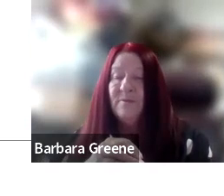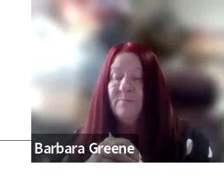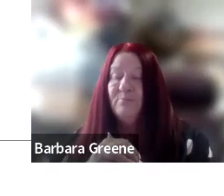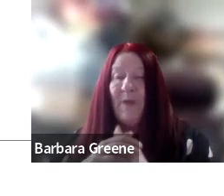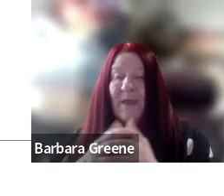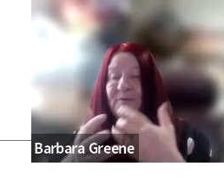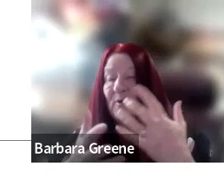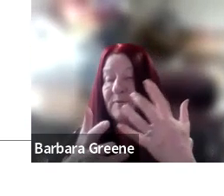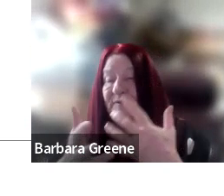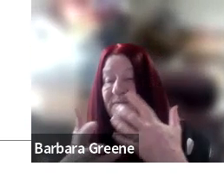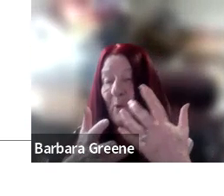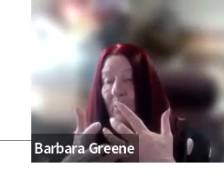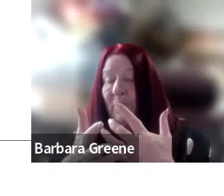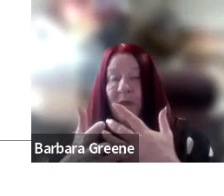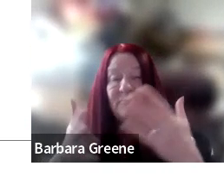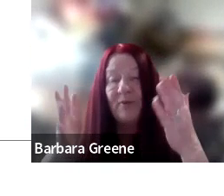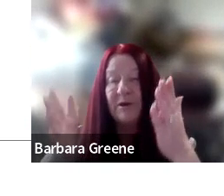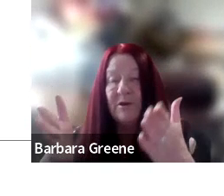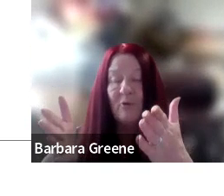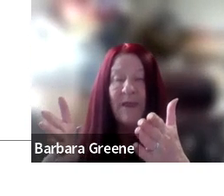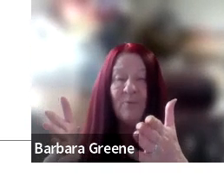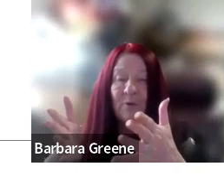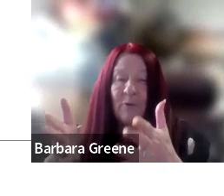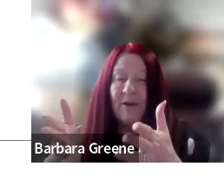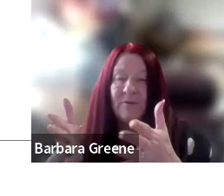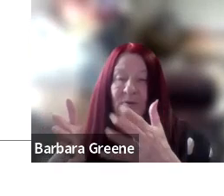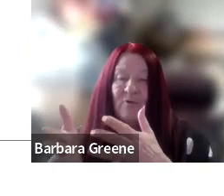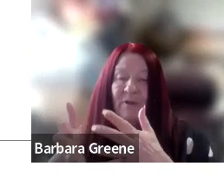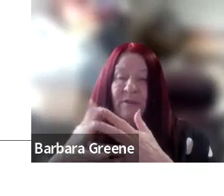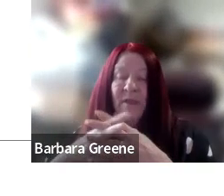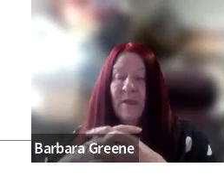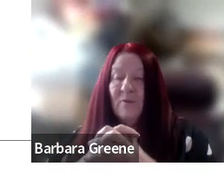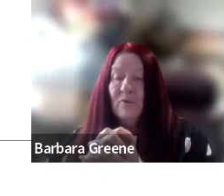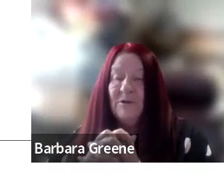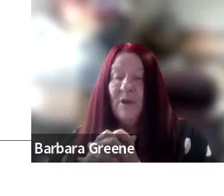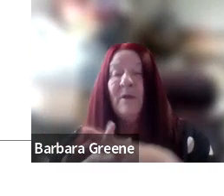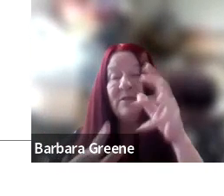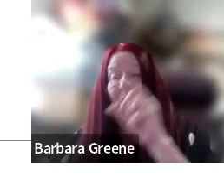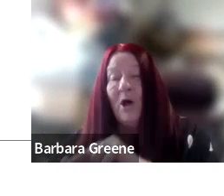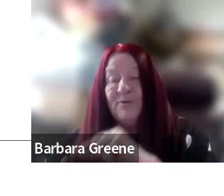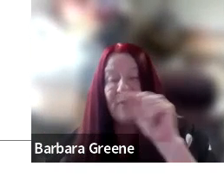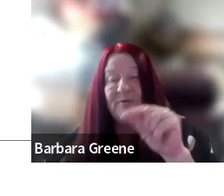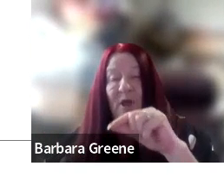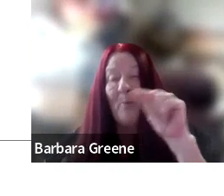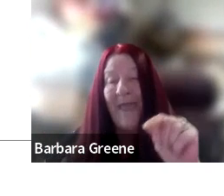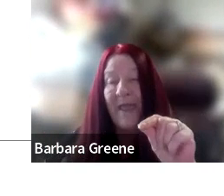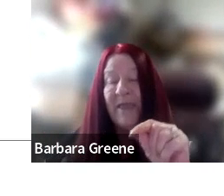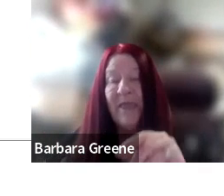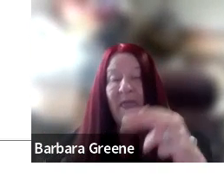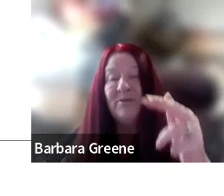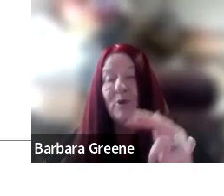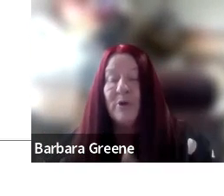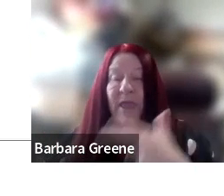we could provide services for. So the little graph on the right of the screen really it caused us to go